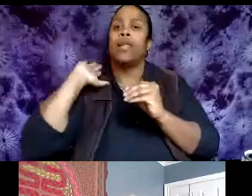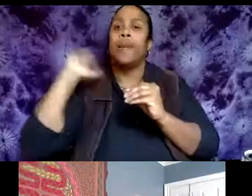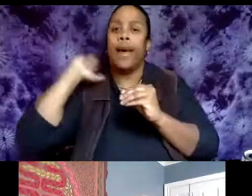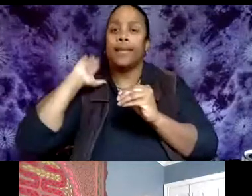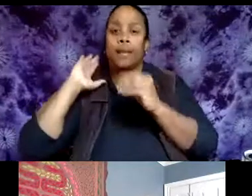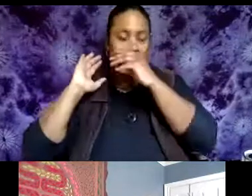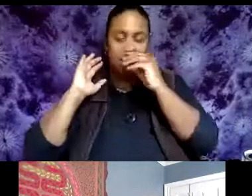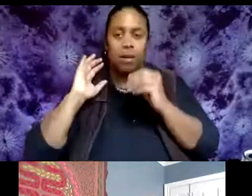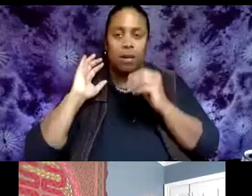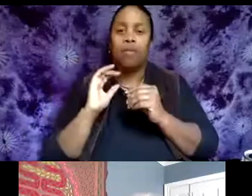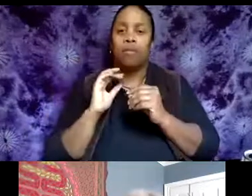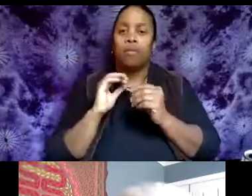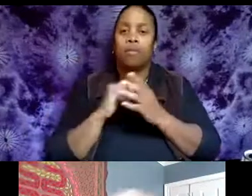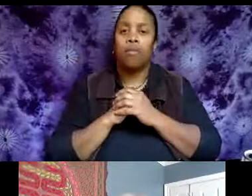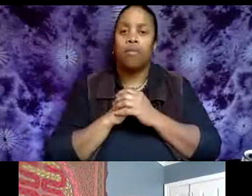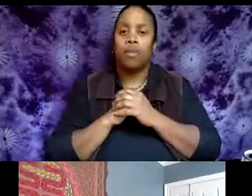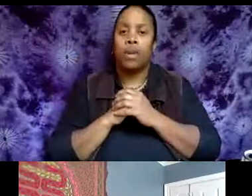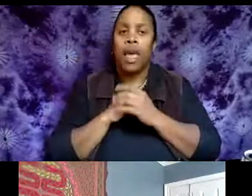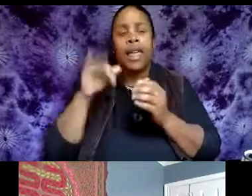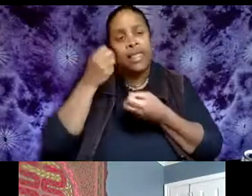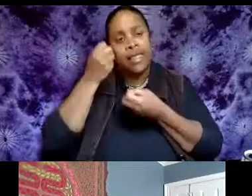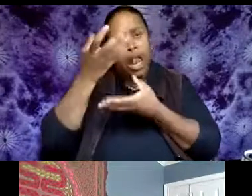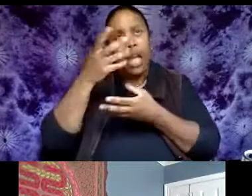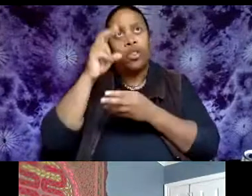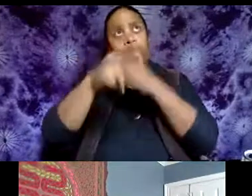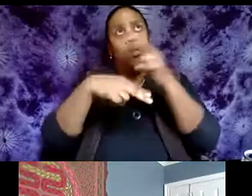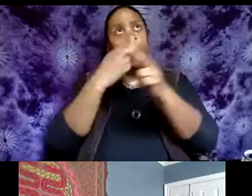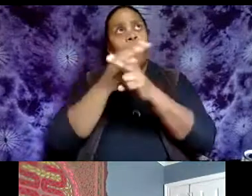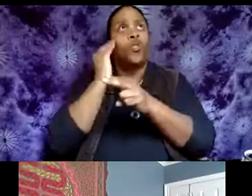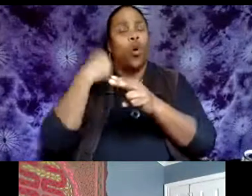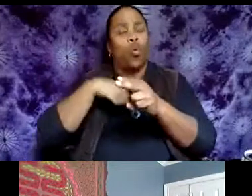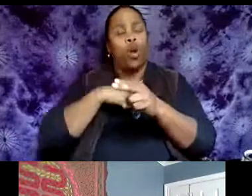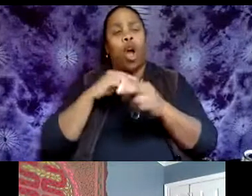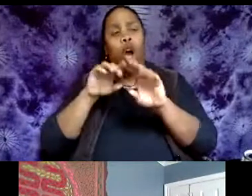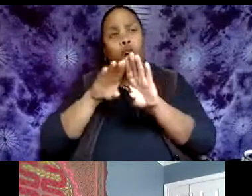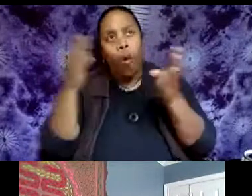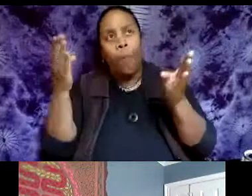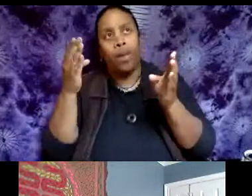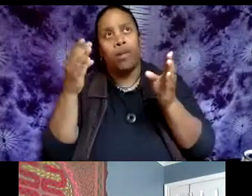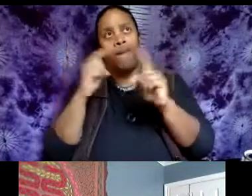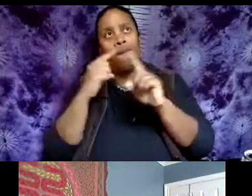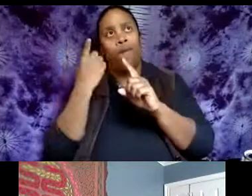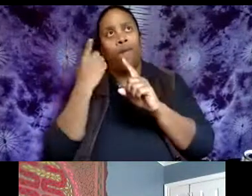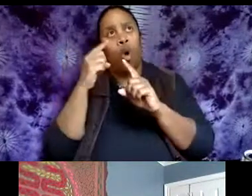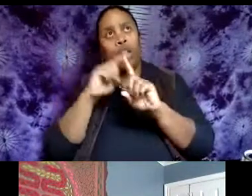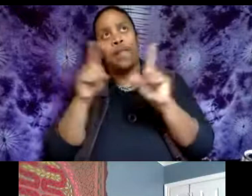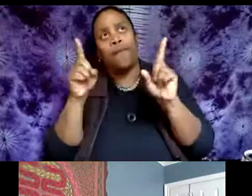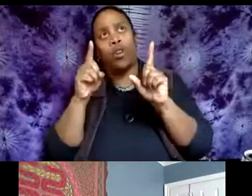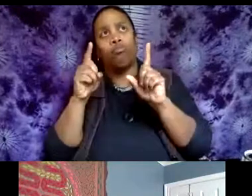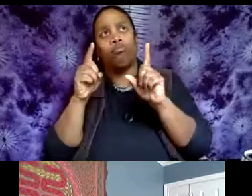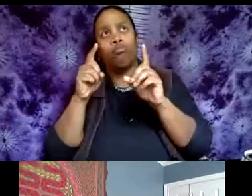energy of the universe know that we're open for things to happen in a new way. So I would encourage you to say something like, my mom used to be the matriarch.